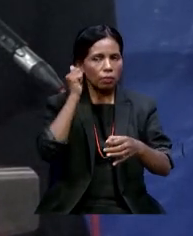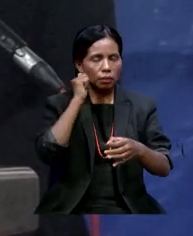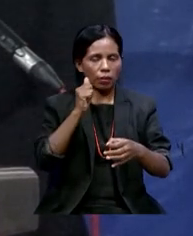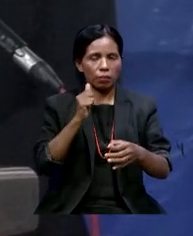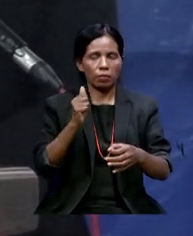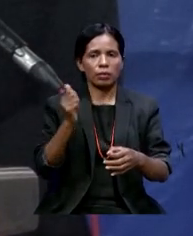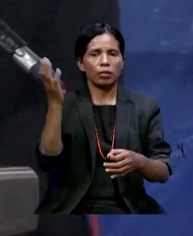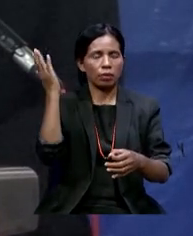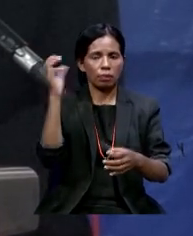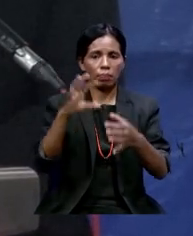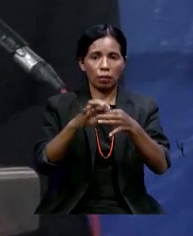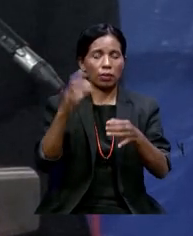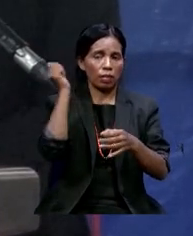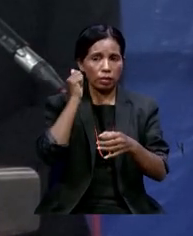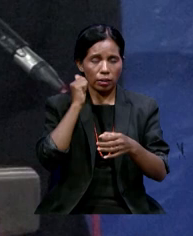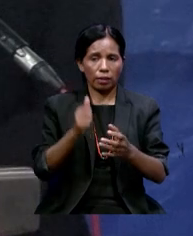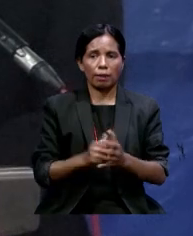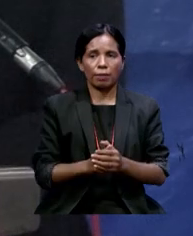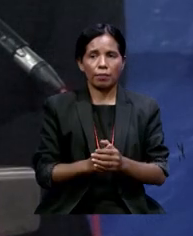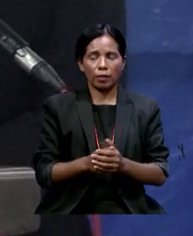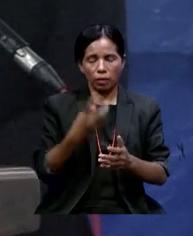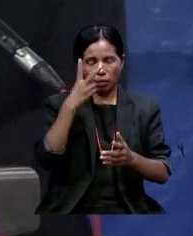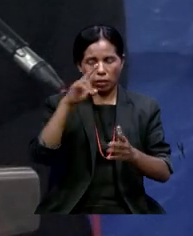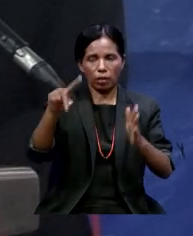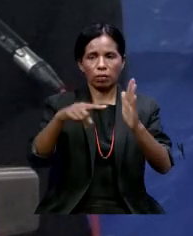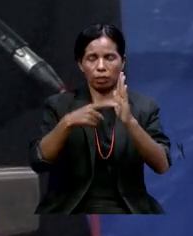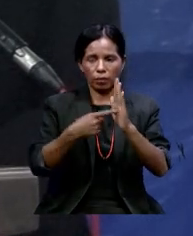ASEAN with the observer status.